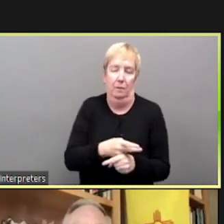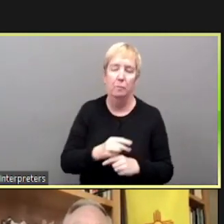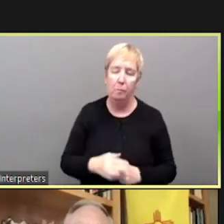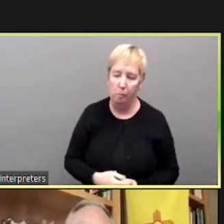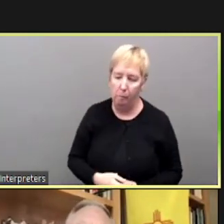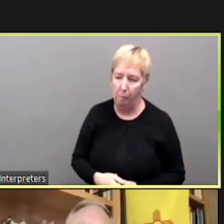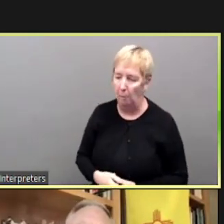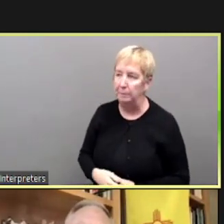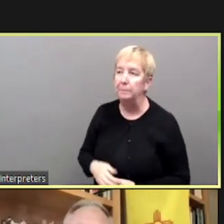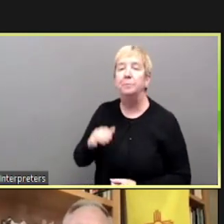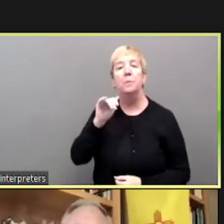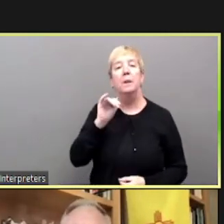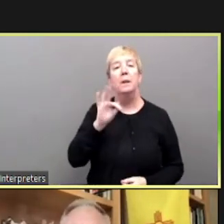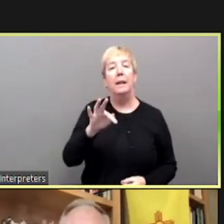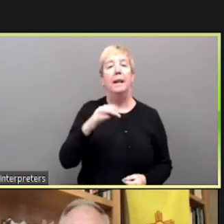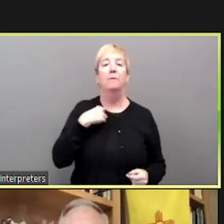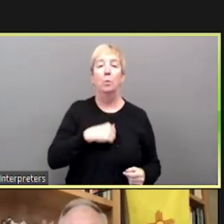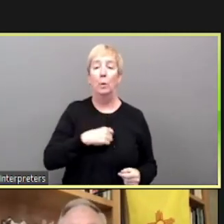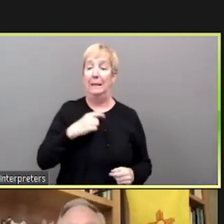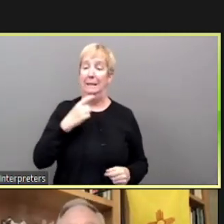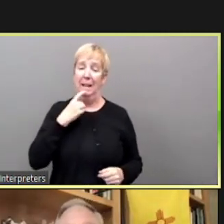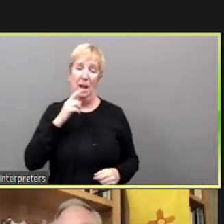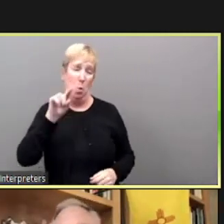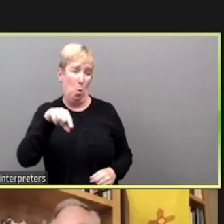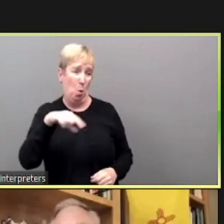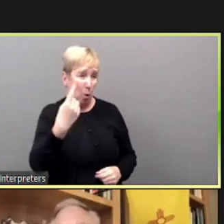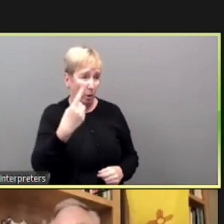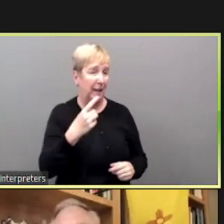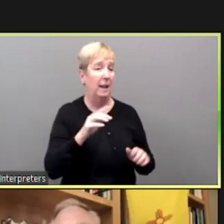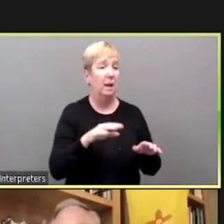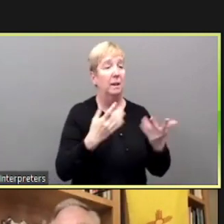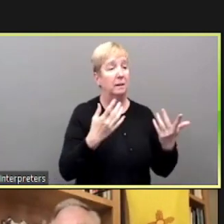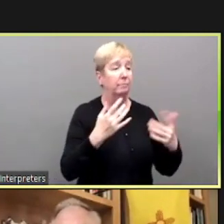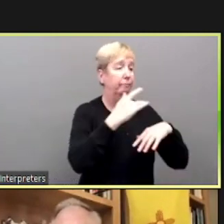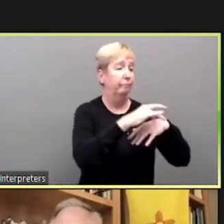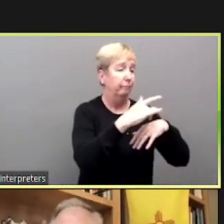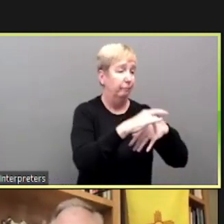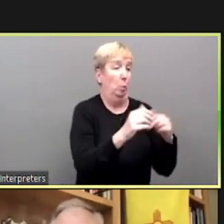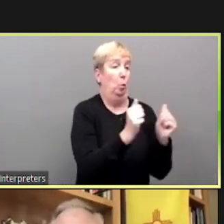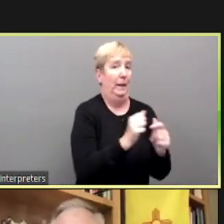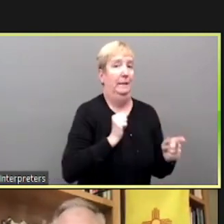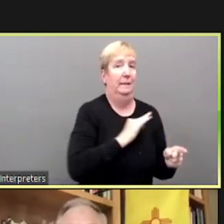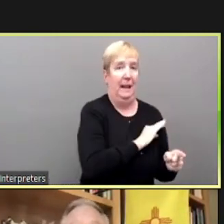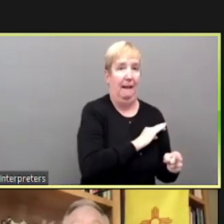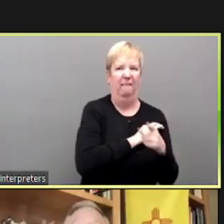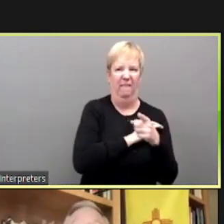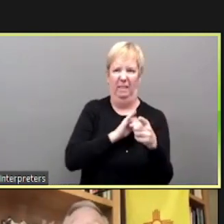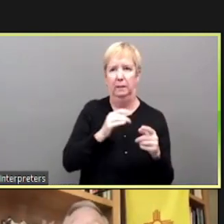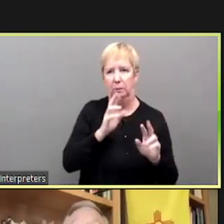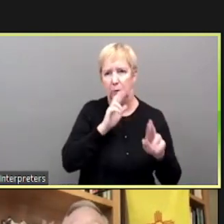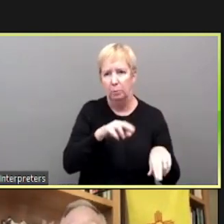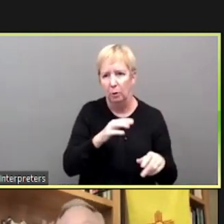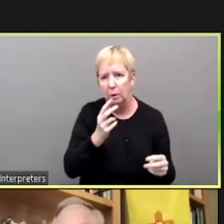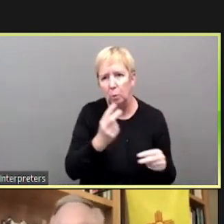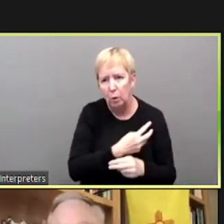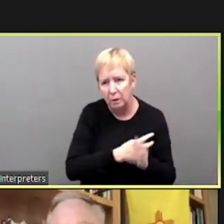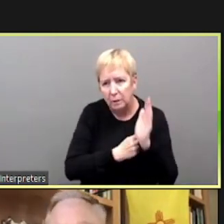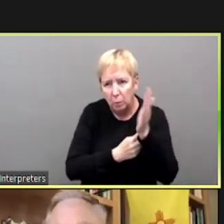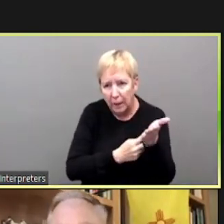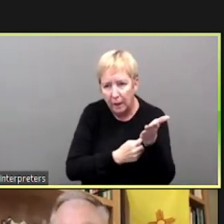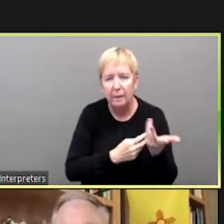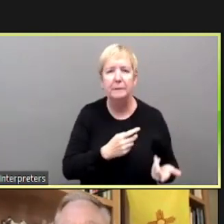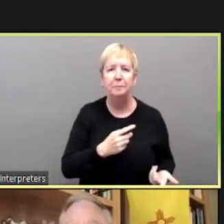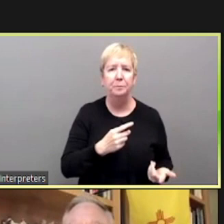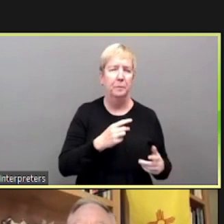we just reported open staff beds, this report would look worse. It's impossible to have